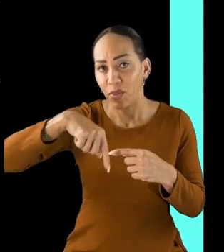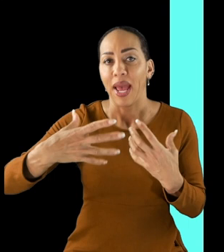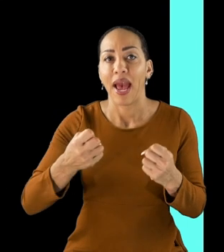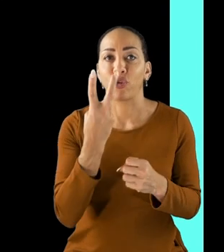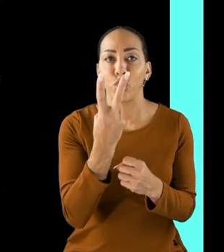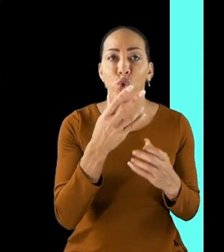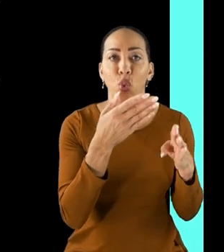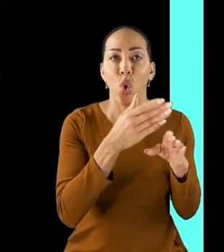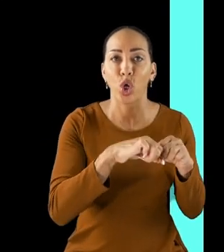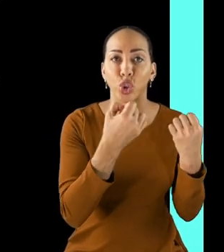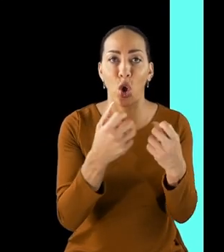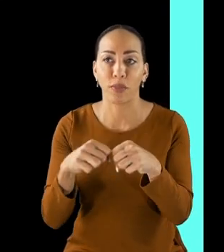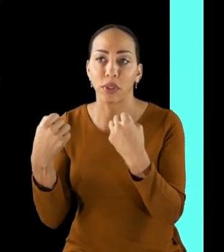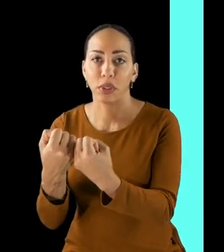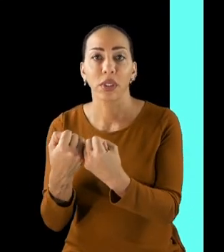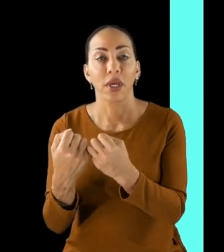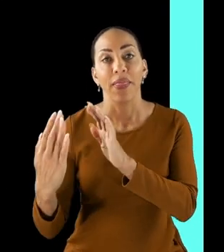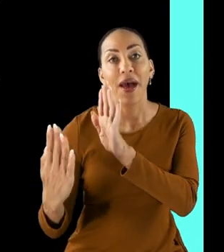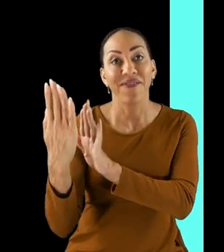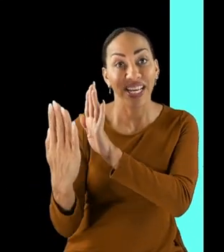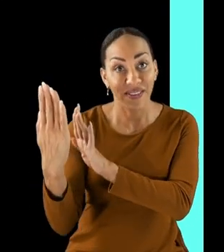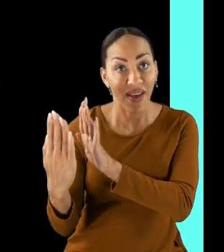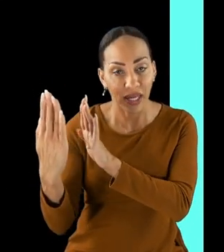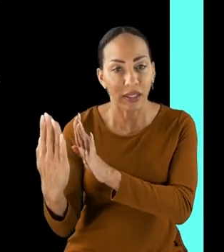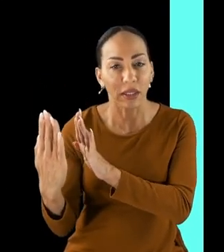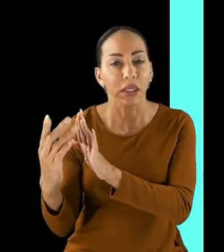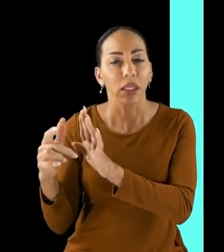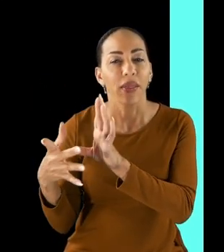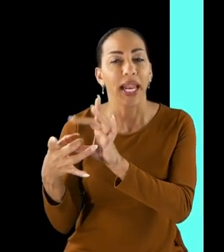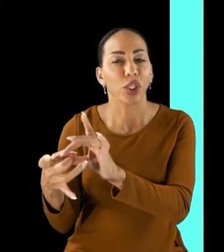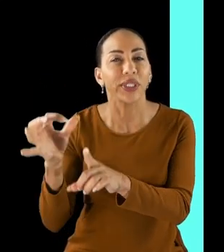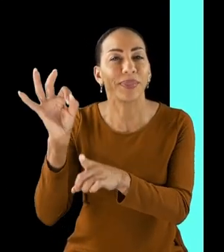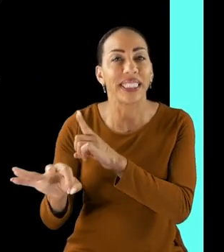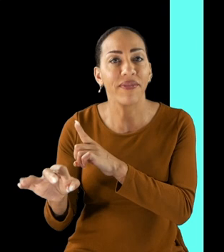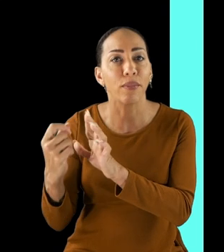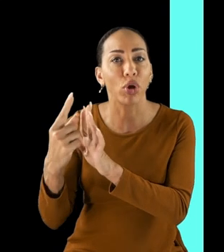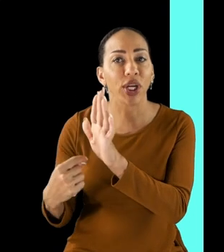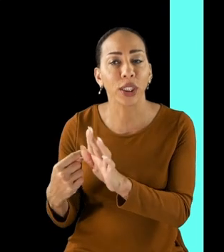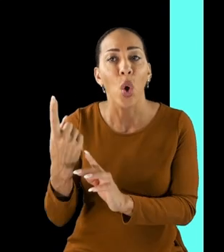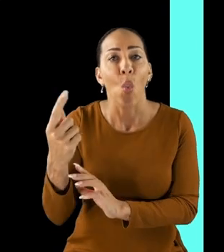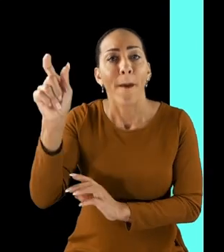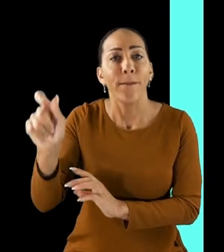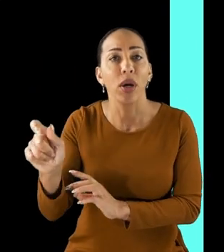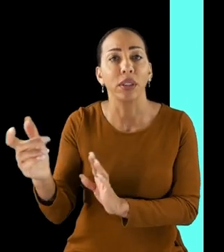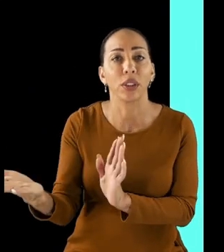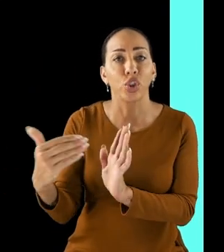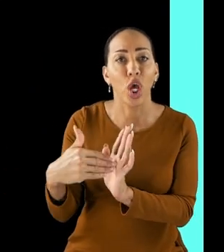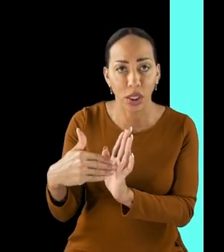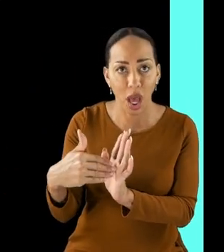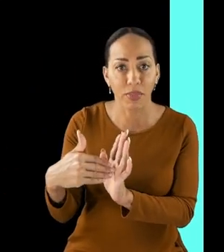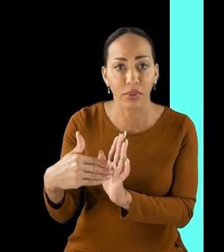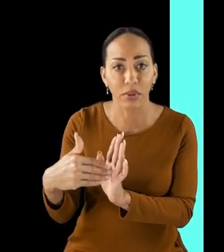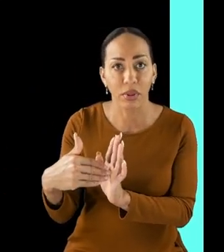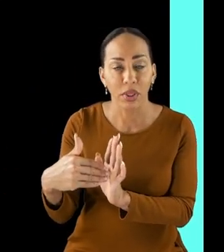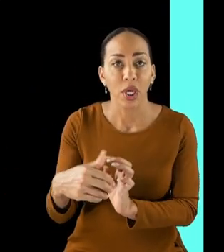two workshops which are in person as part of a site-specific project, to which one person turned up to the in-person one